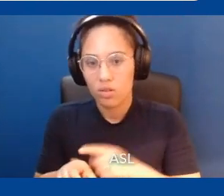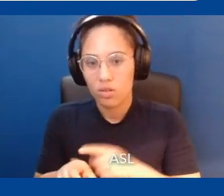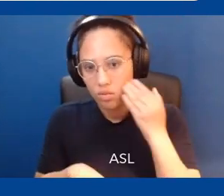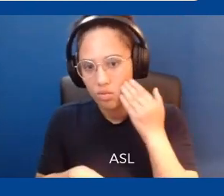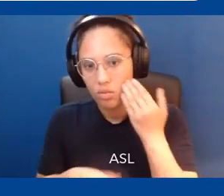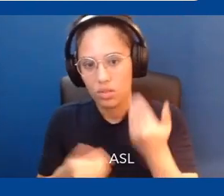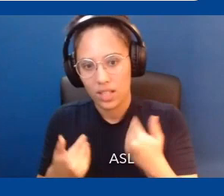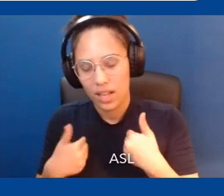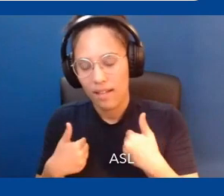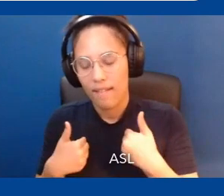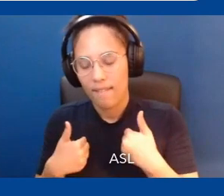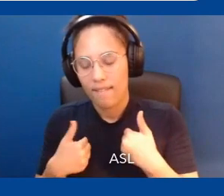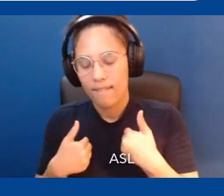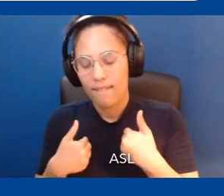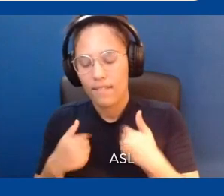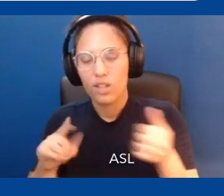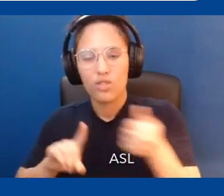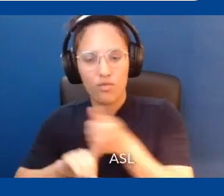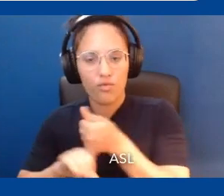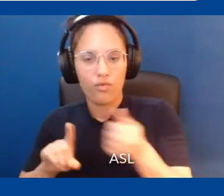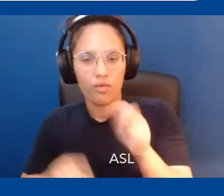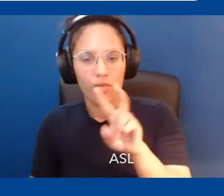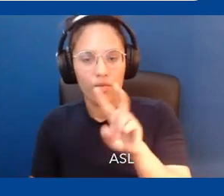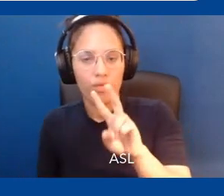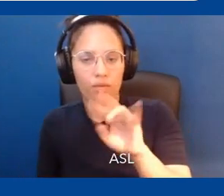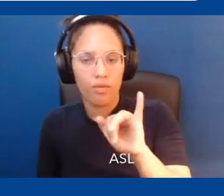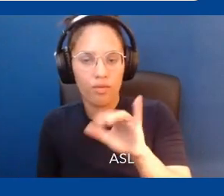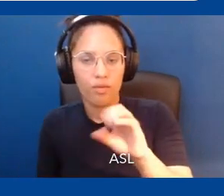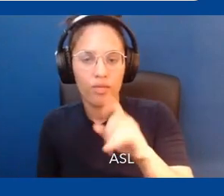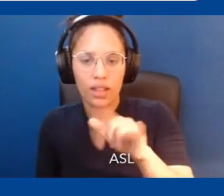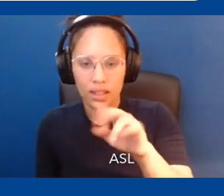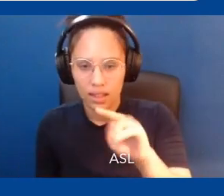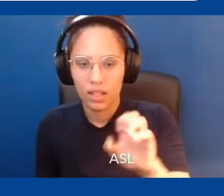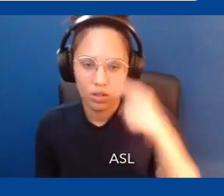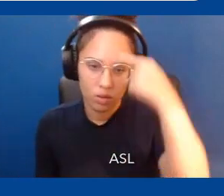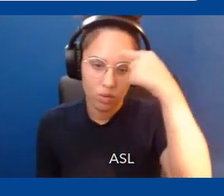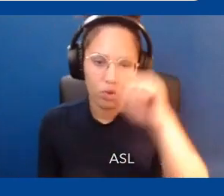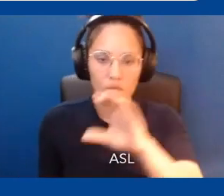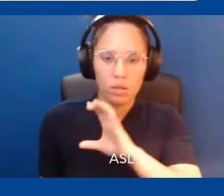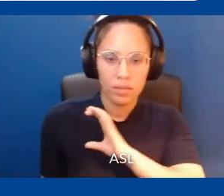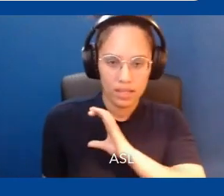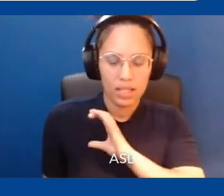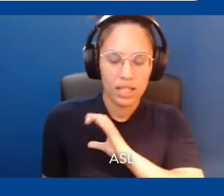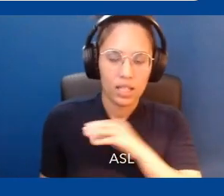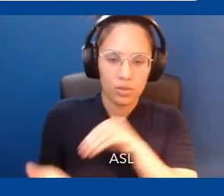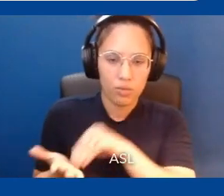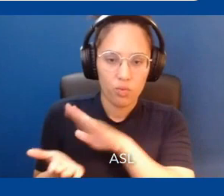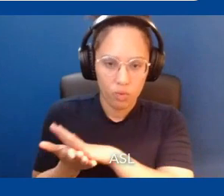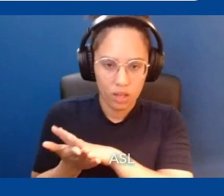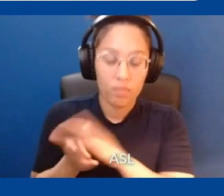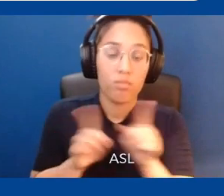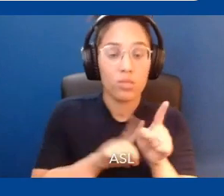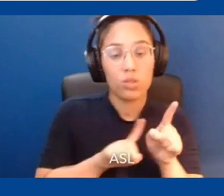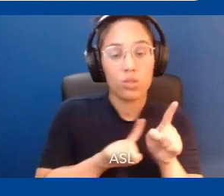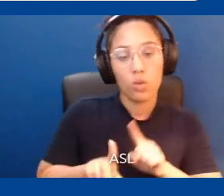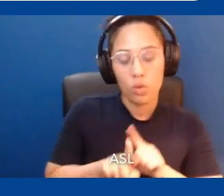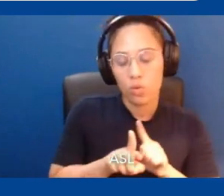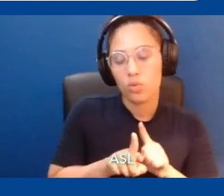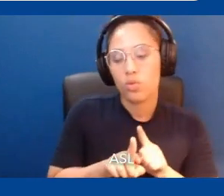record, and the absence of this organized or